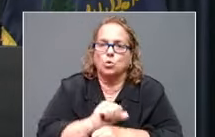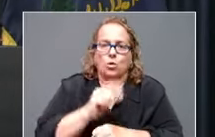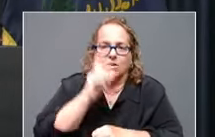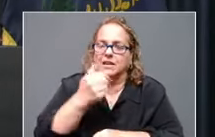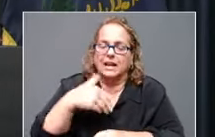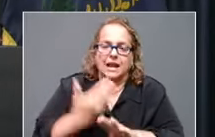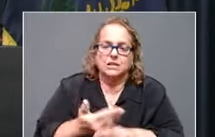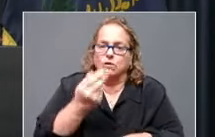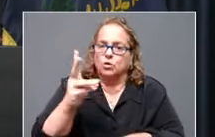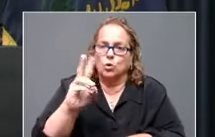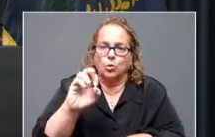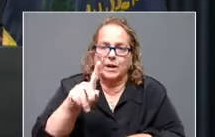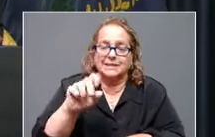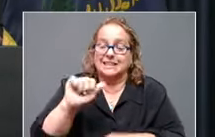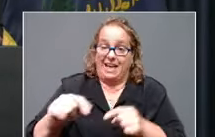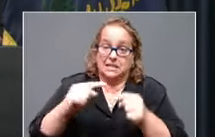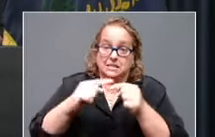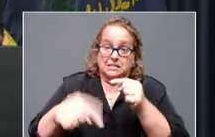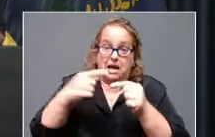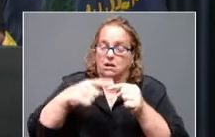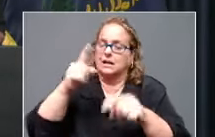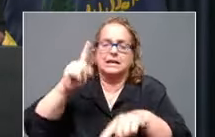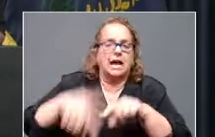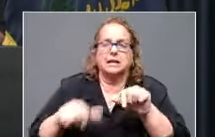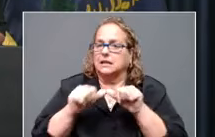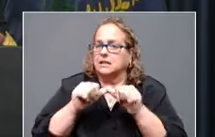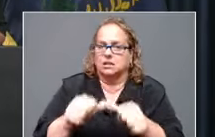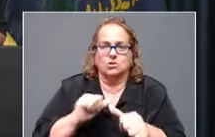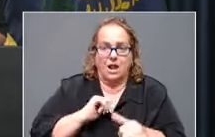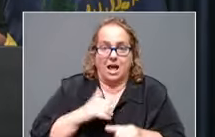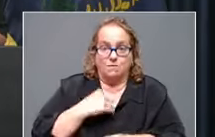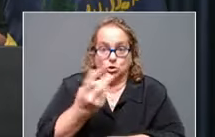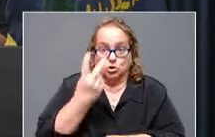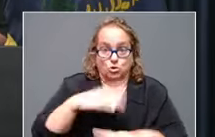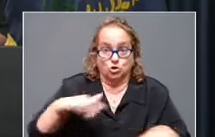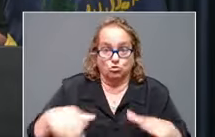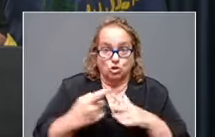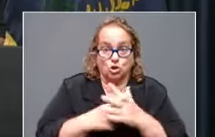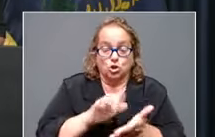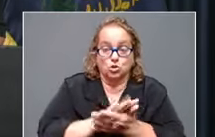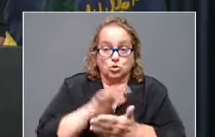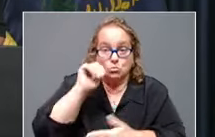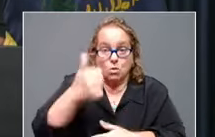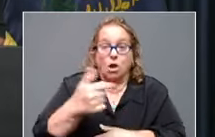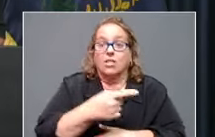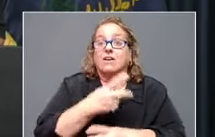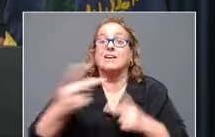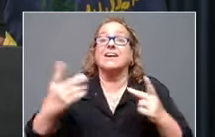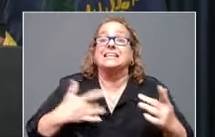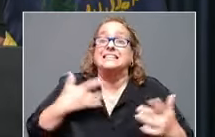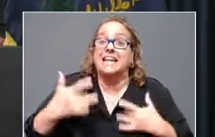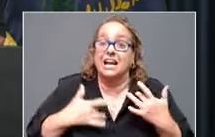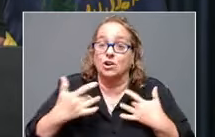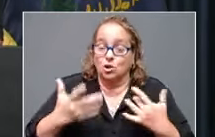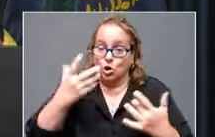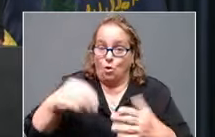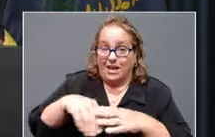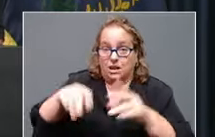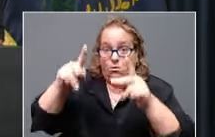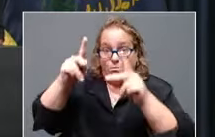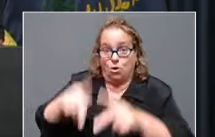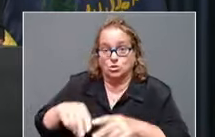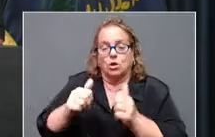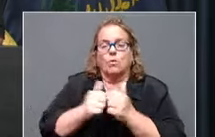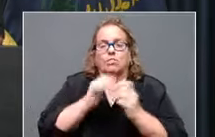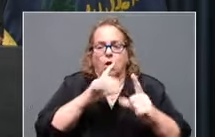support masking in schools to keep our children safe, those that cannot be vaccinated yet. We, as adults, need to do everything